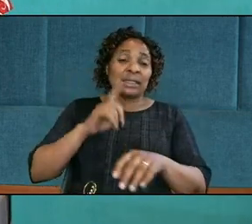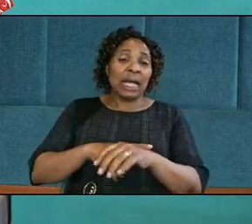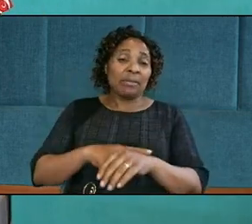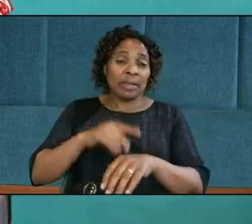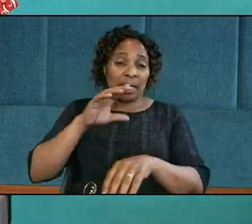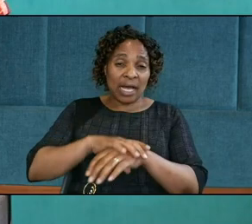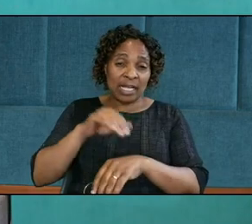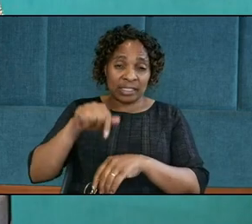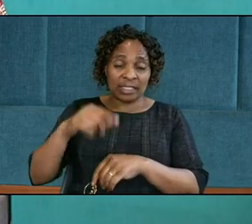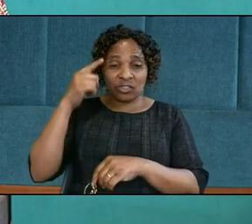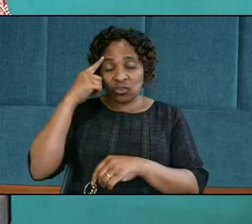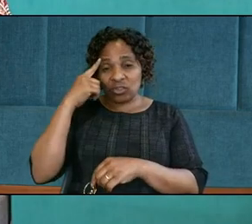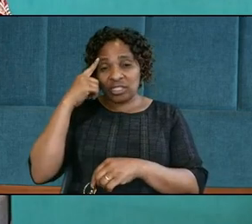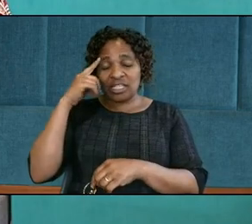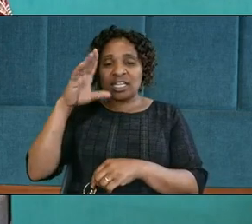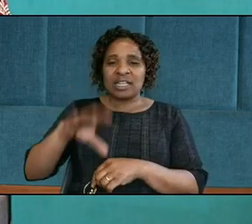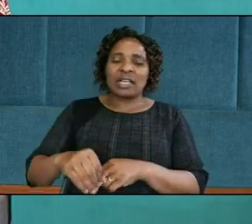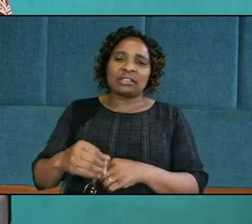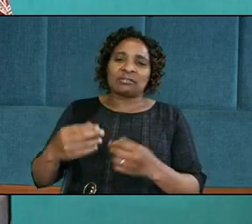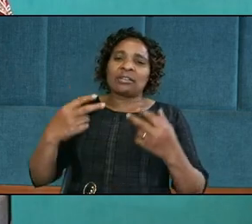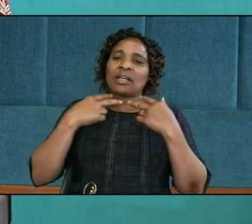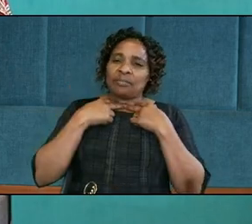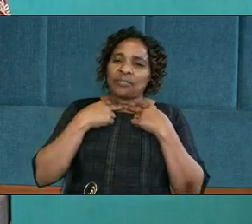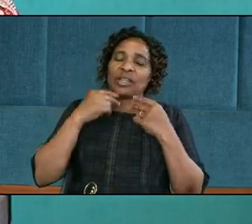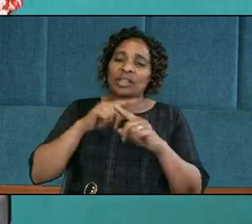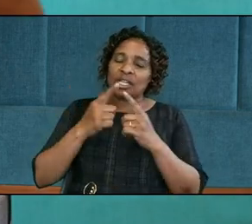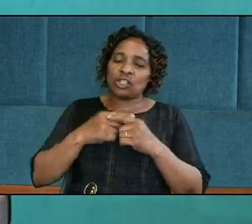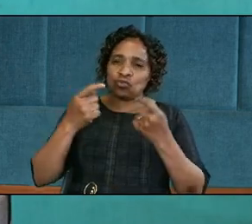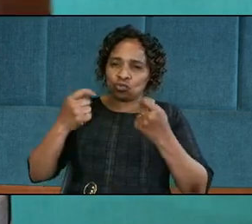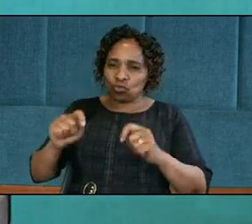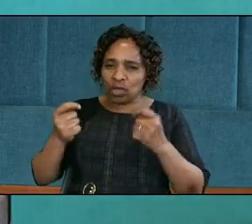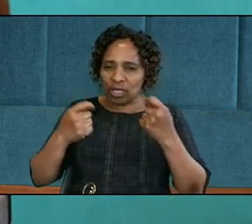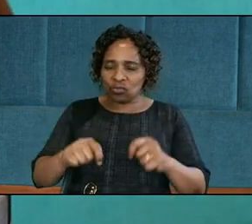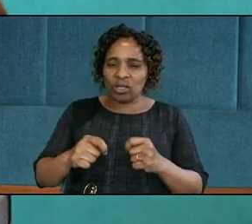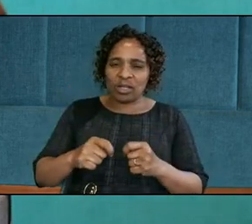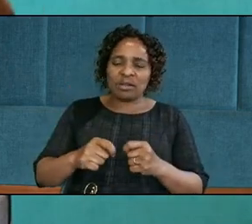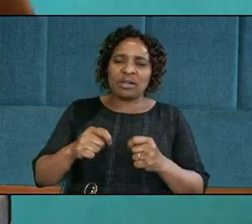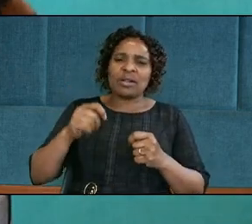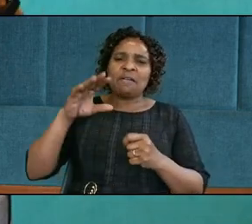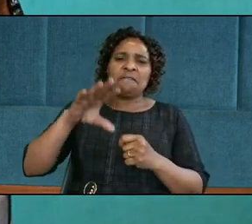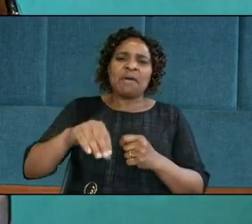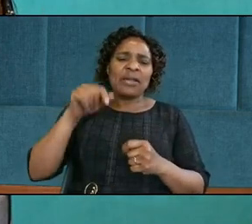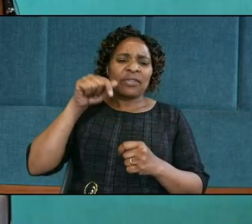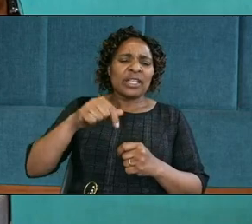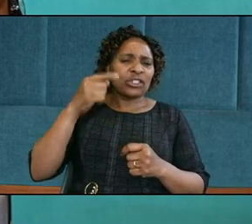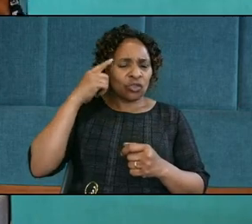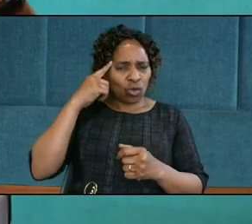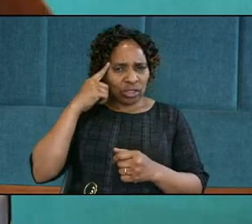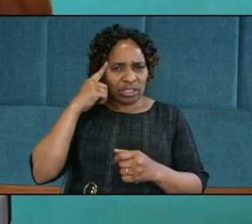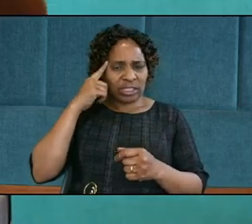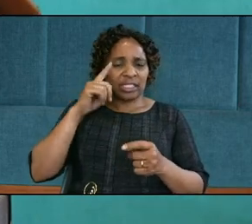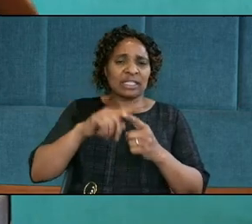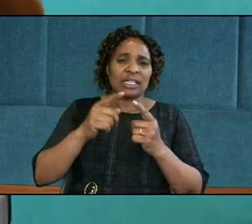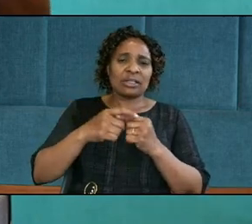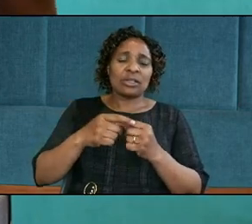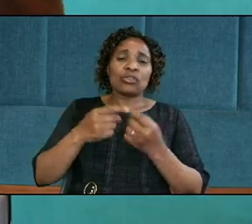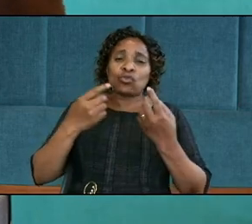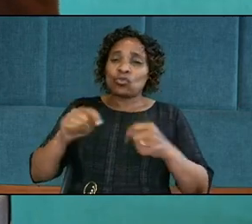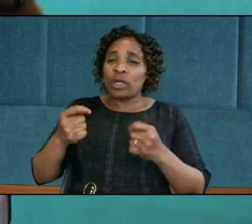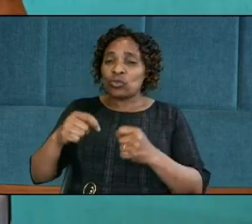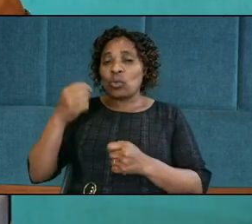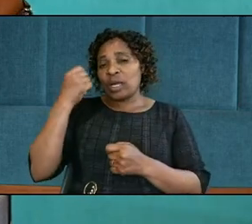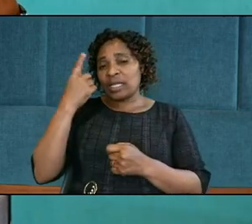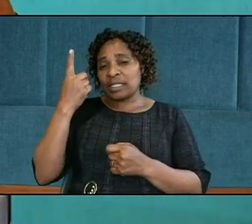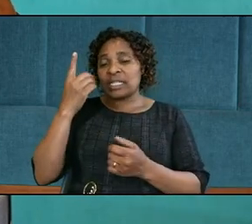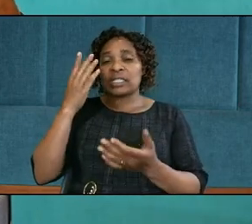know, he takes them captive and then he tries to refine those thoughts and try and, you know, understand that, you